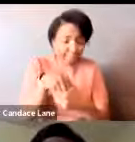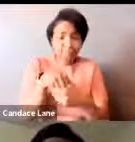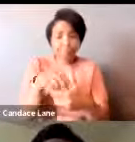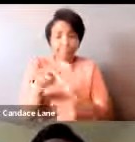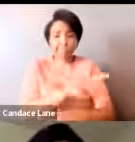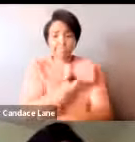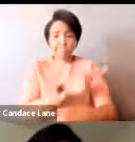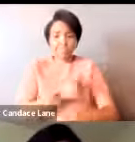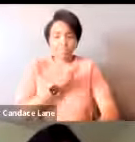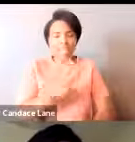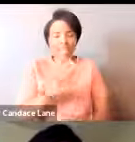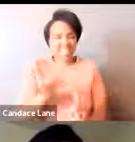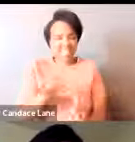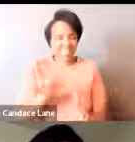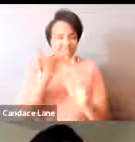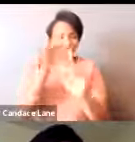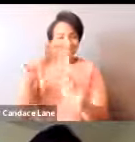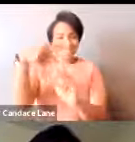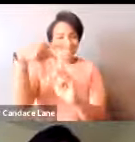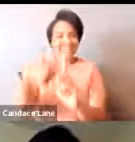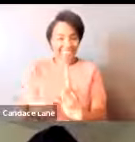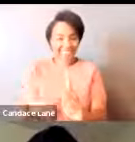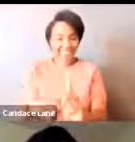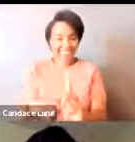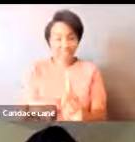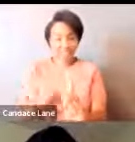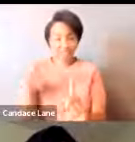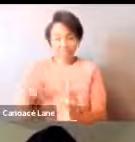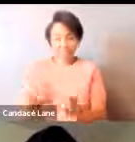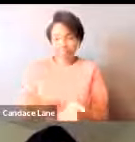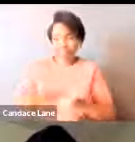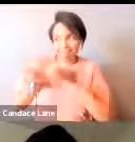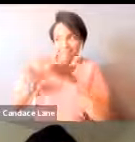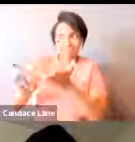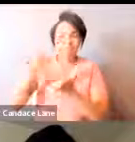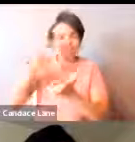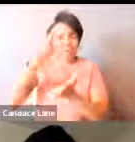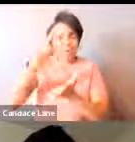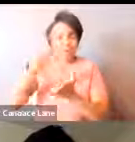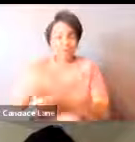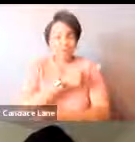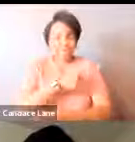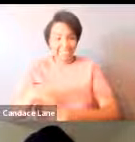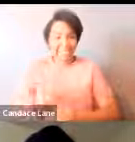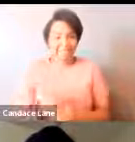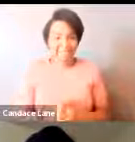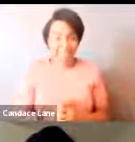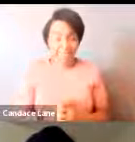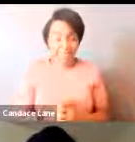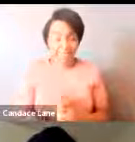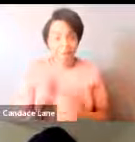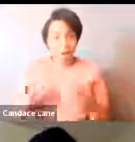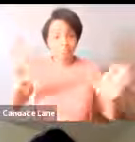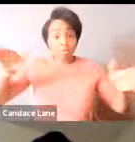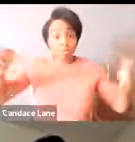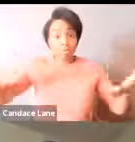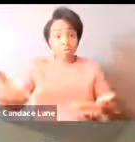special month that is dedicated to poetry. I'm going to introduce